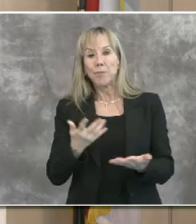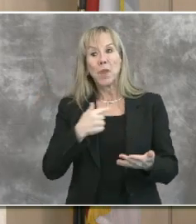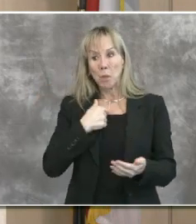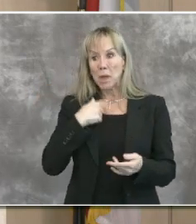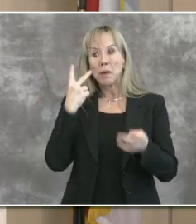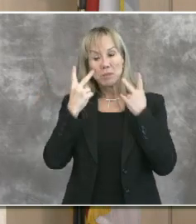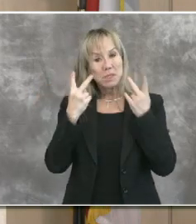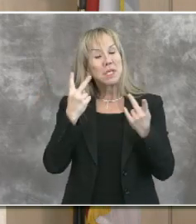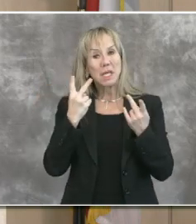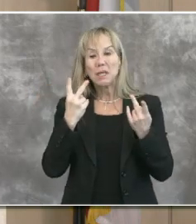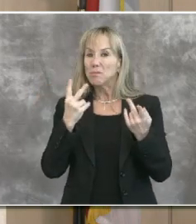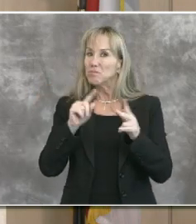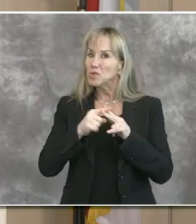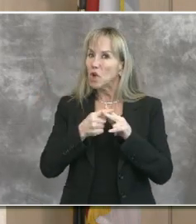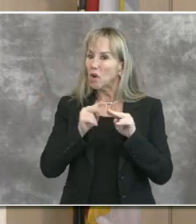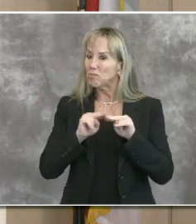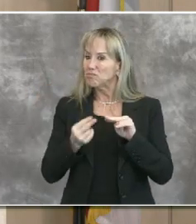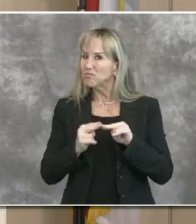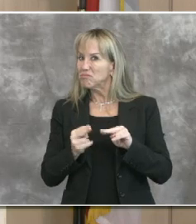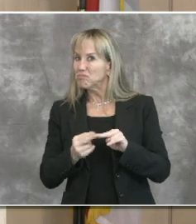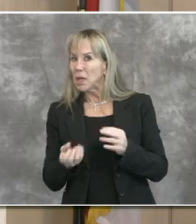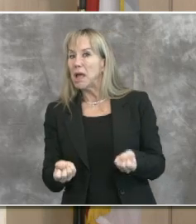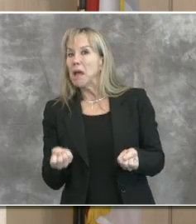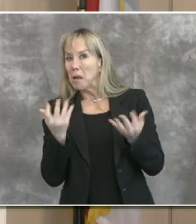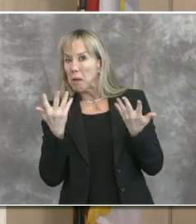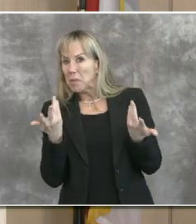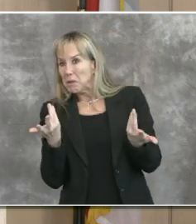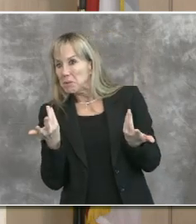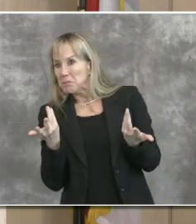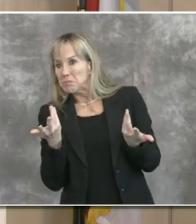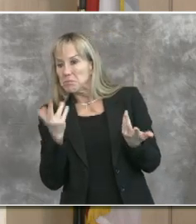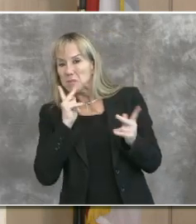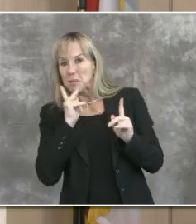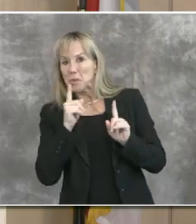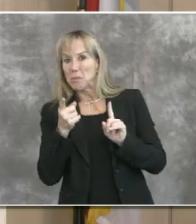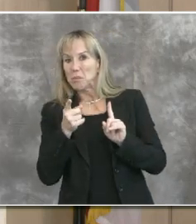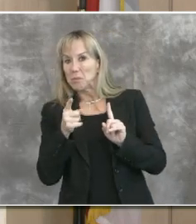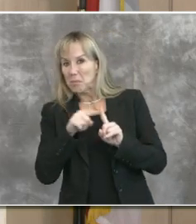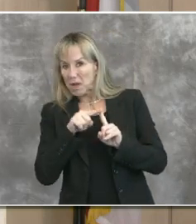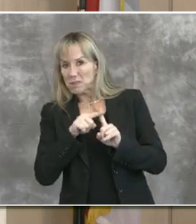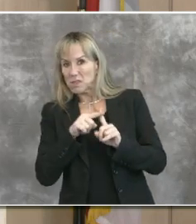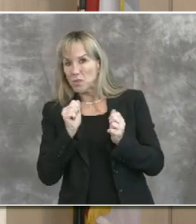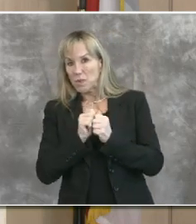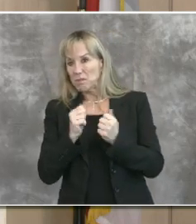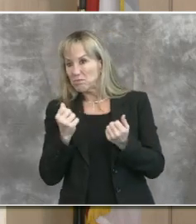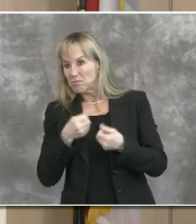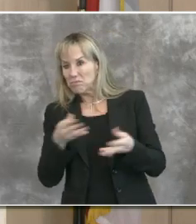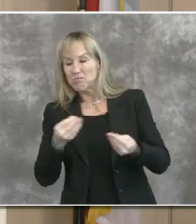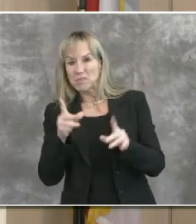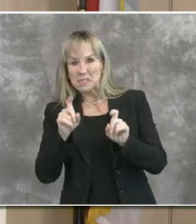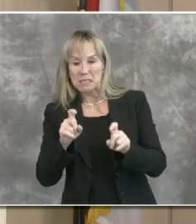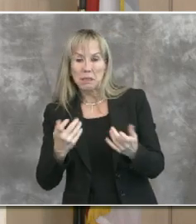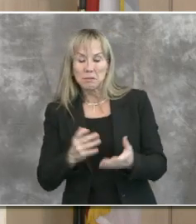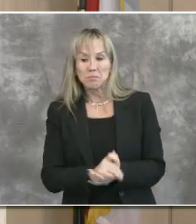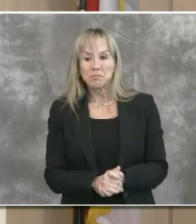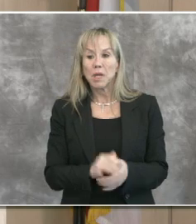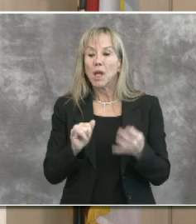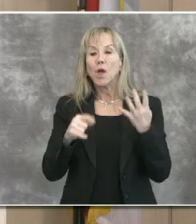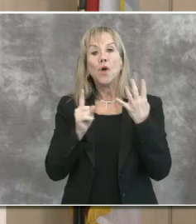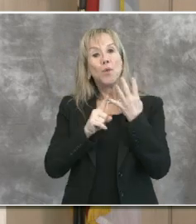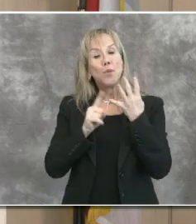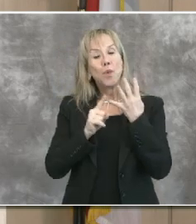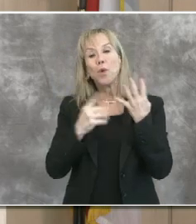be seeing a downward trajectory for this particular metric. The fourth metric is to treat